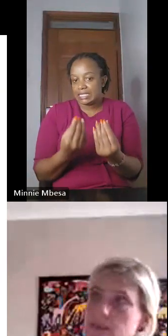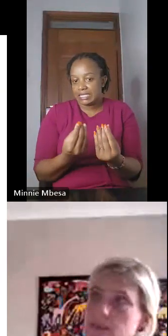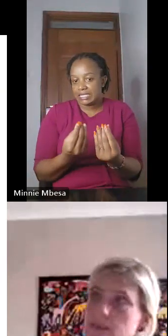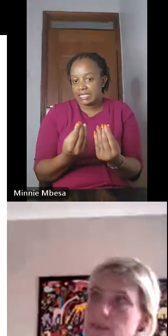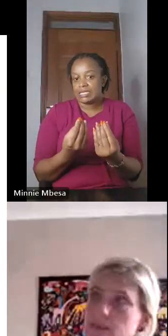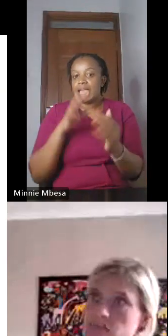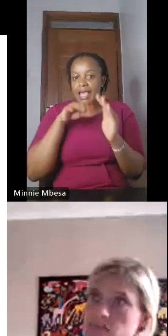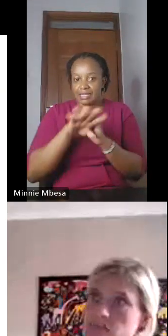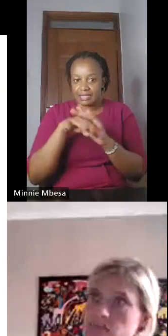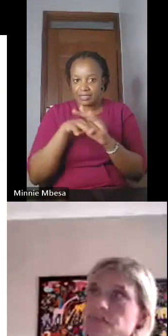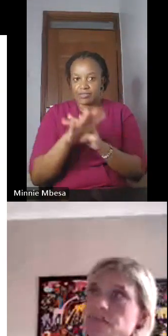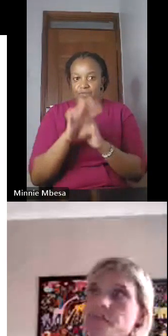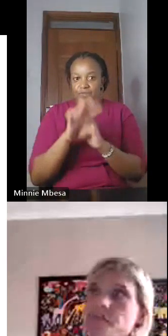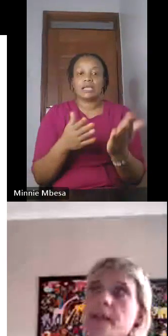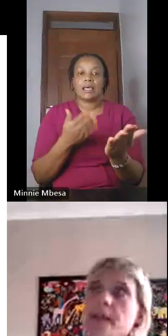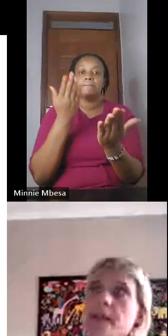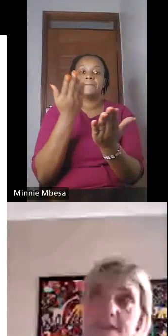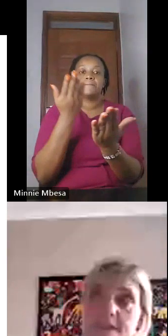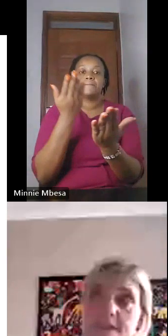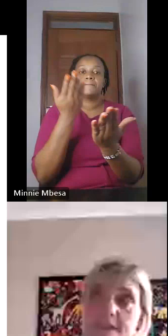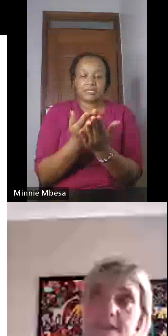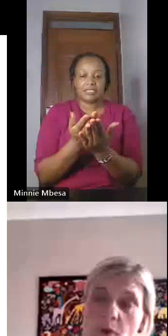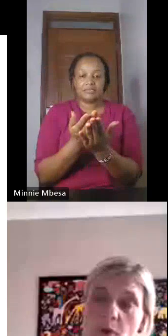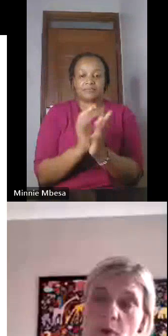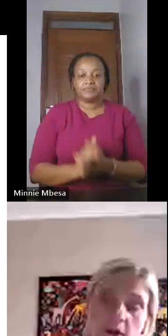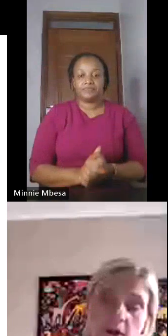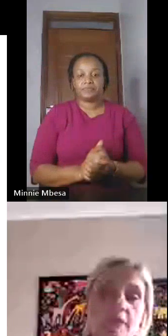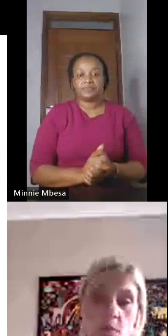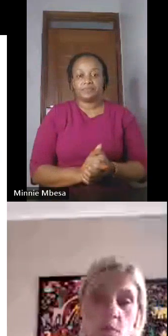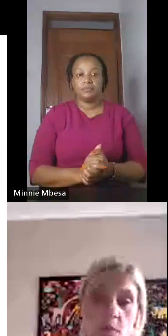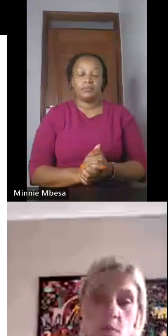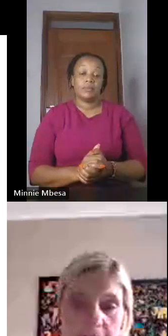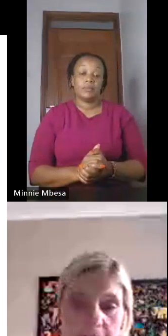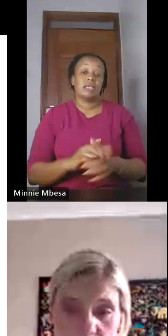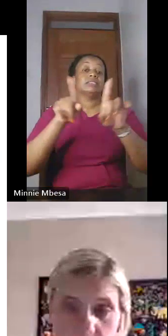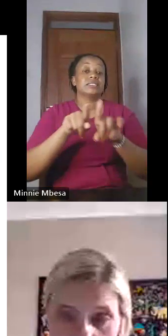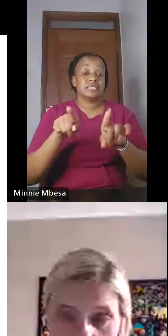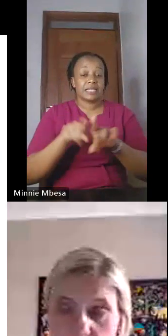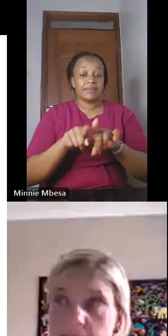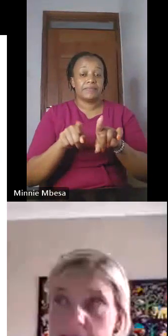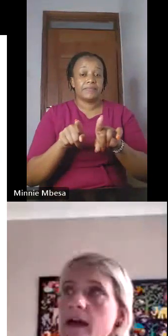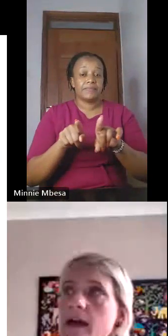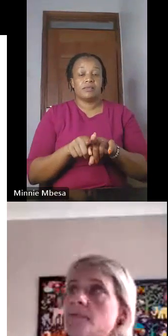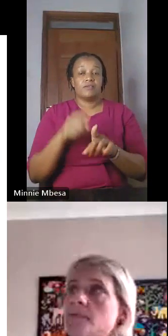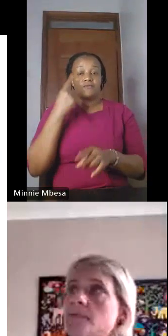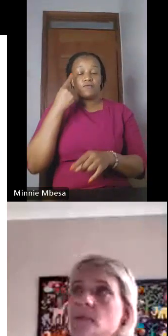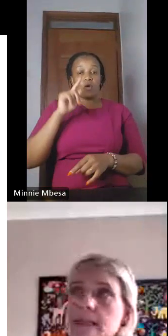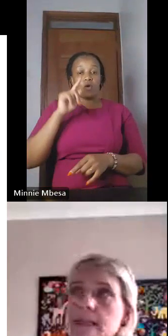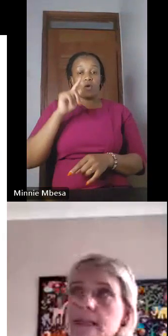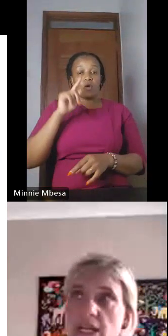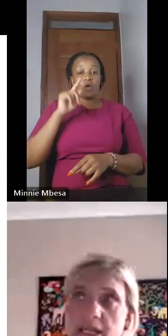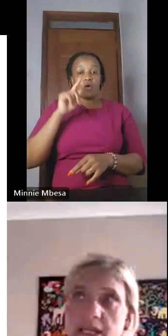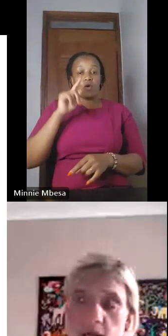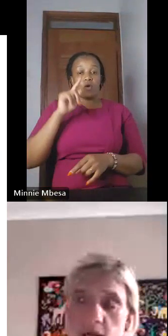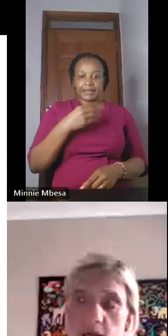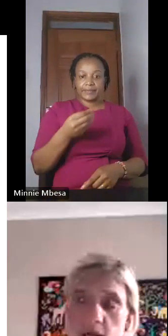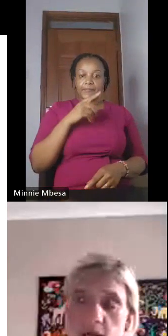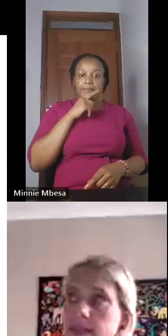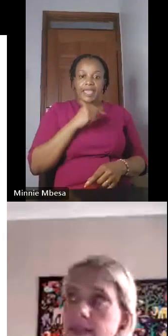submit your application. The same holds strong for women and men.